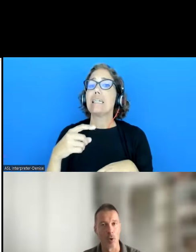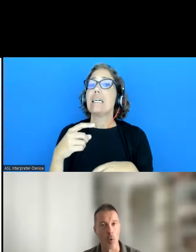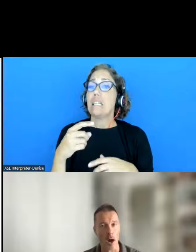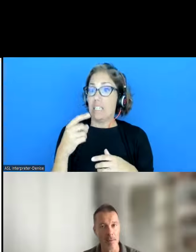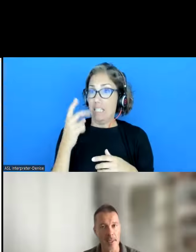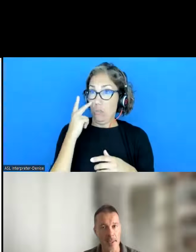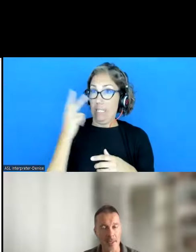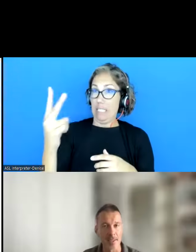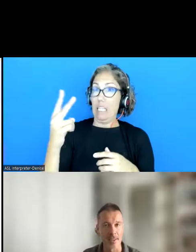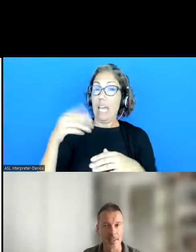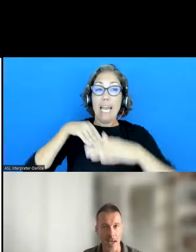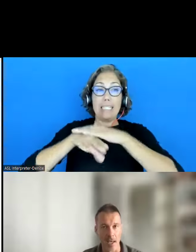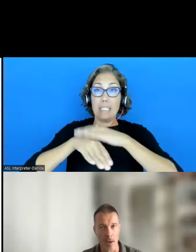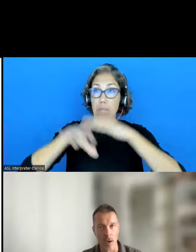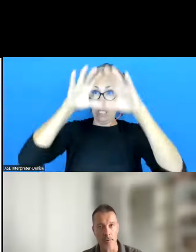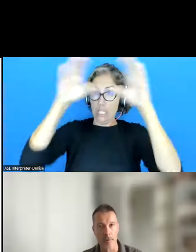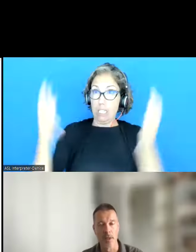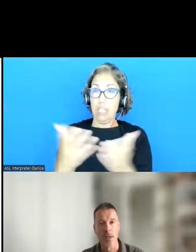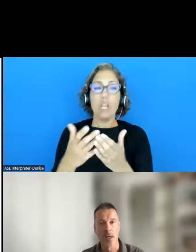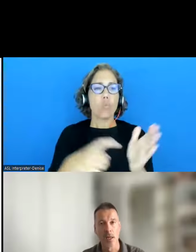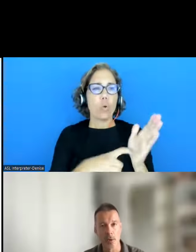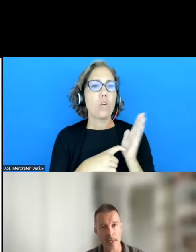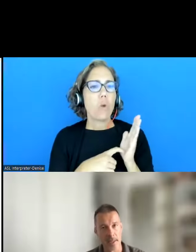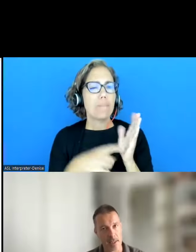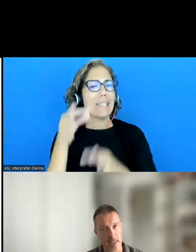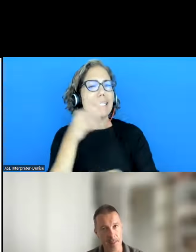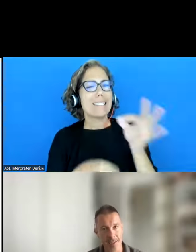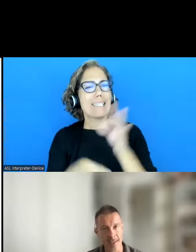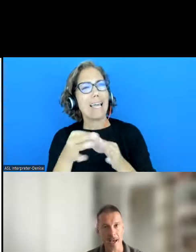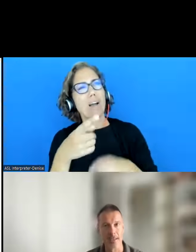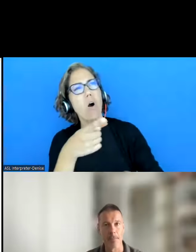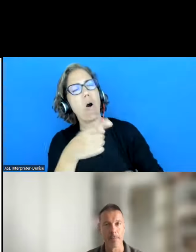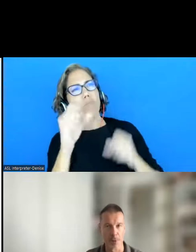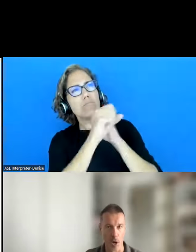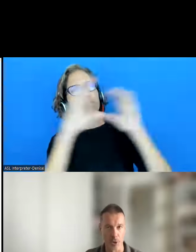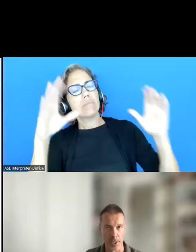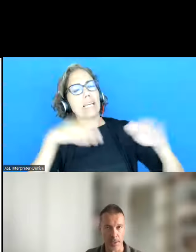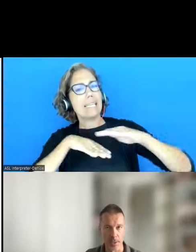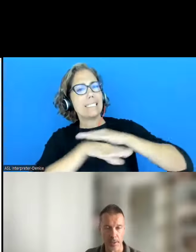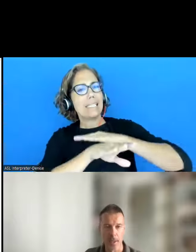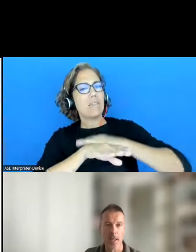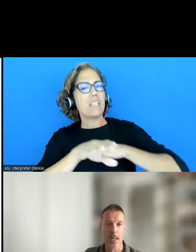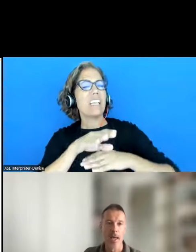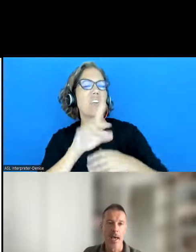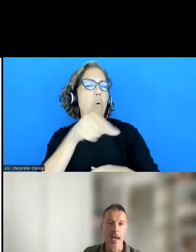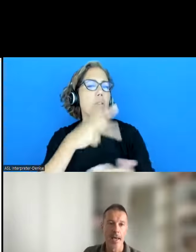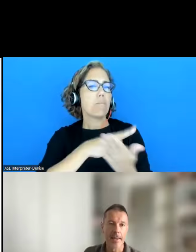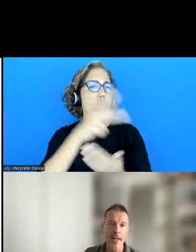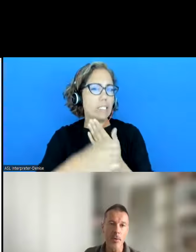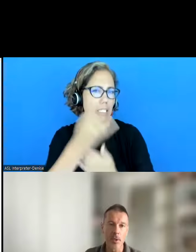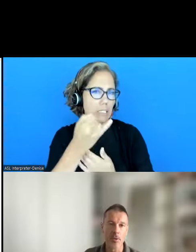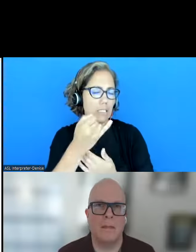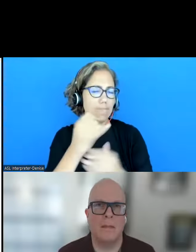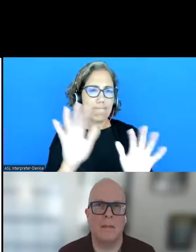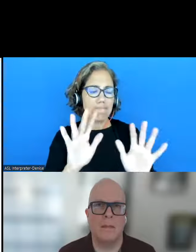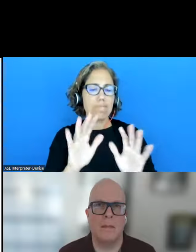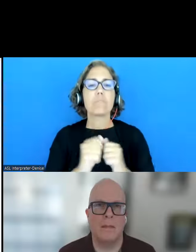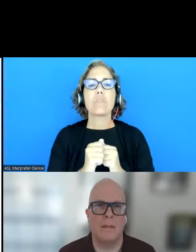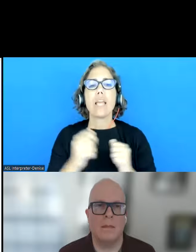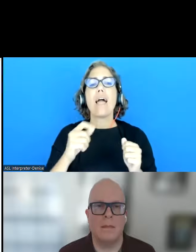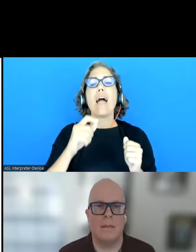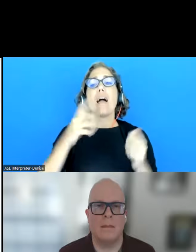a requirement instead of looking at accessibility as a project. And then we'll do